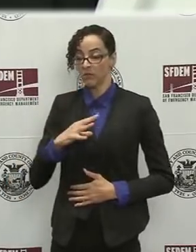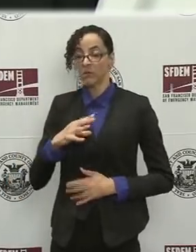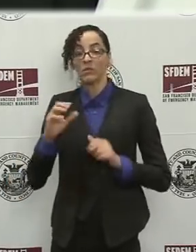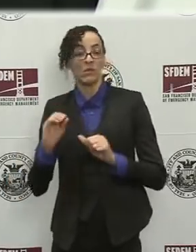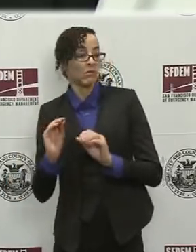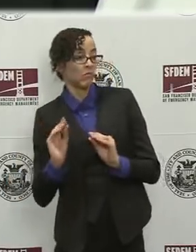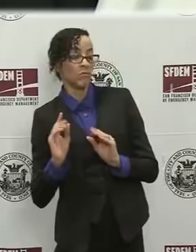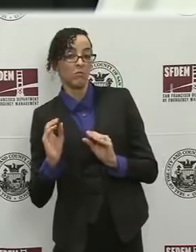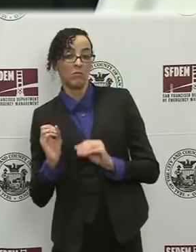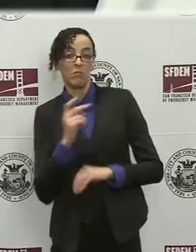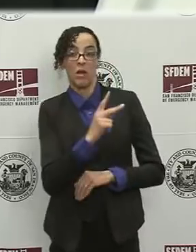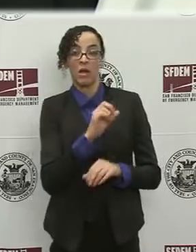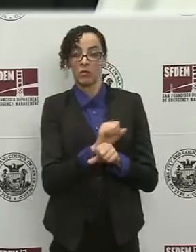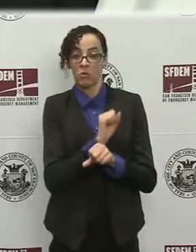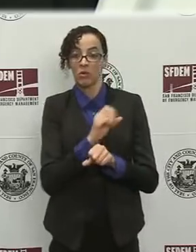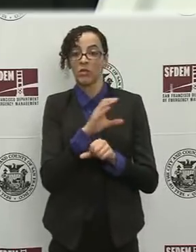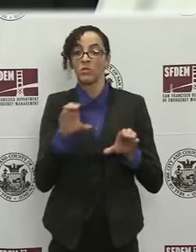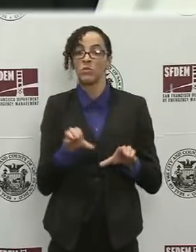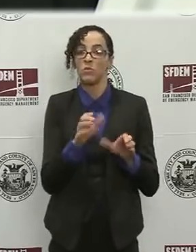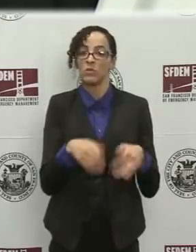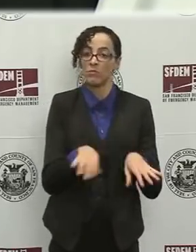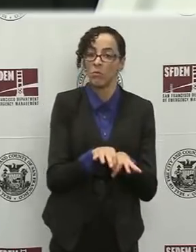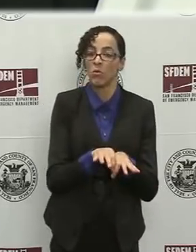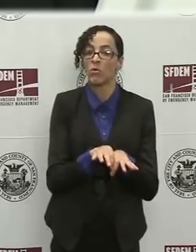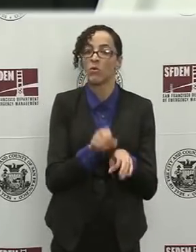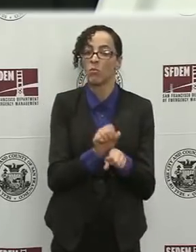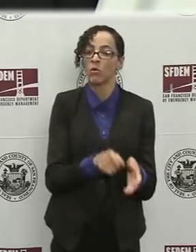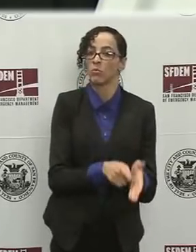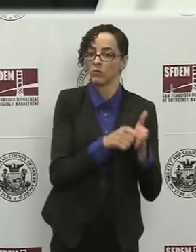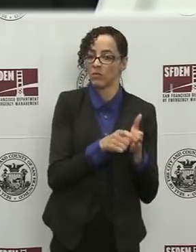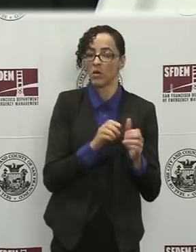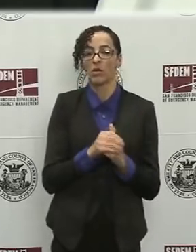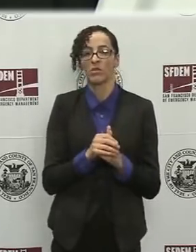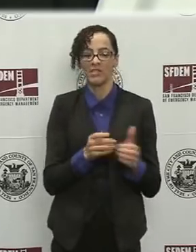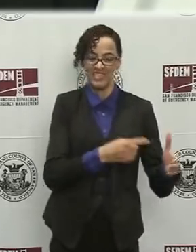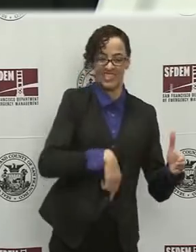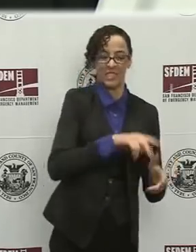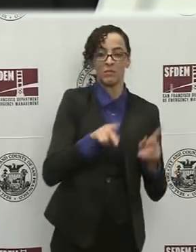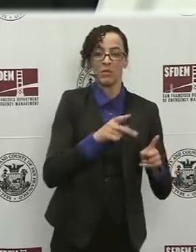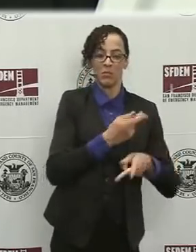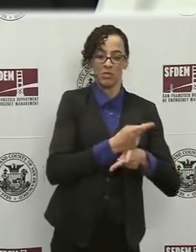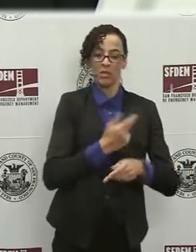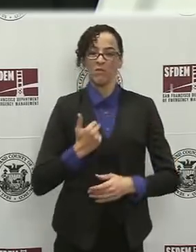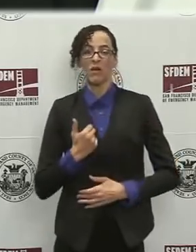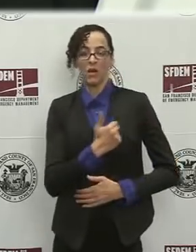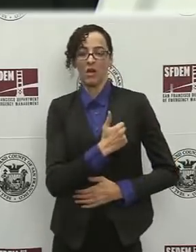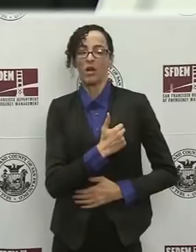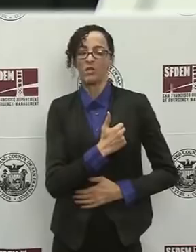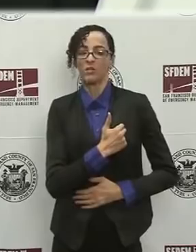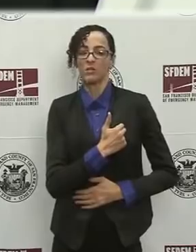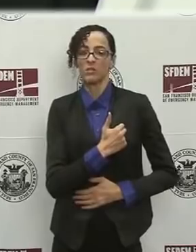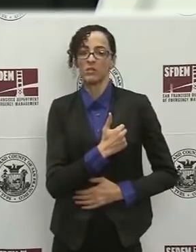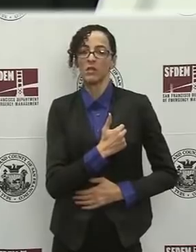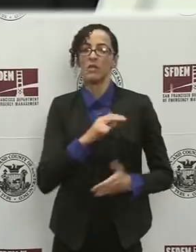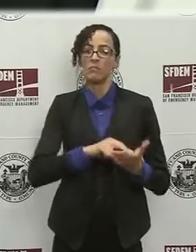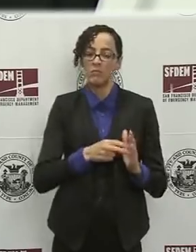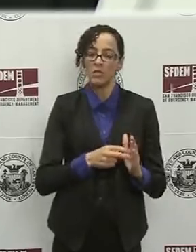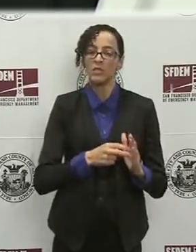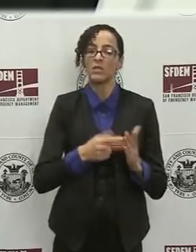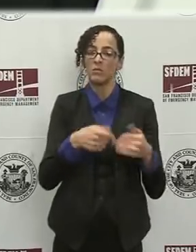do. They are taking care of us, as I said, so it's important that we do everything we can to take care of